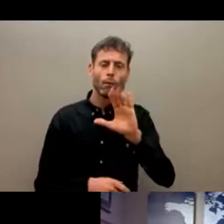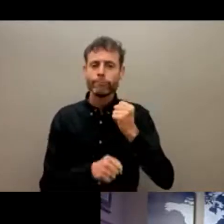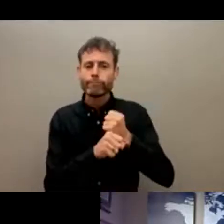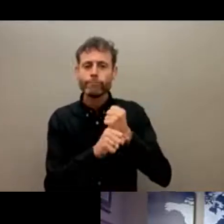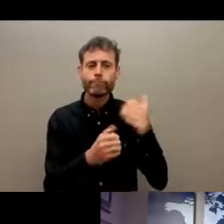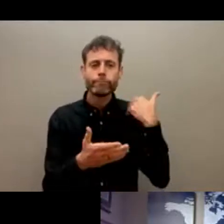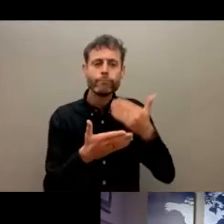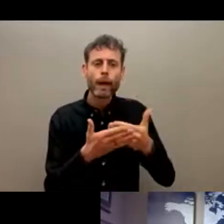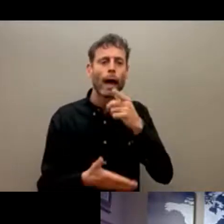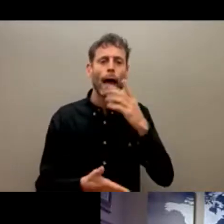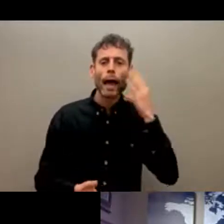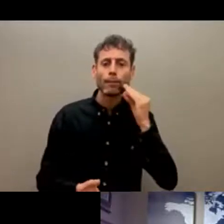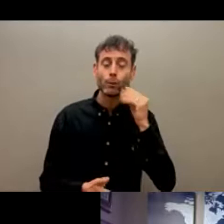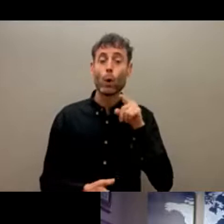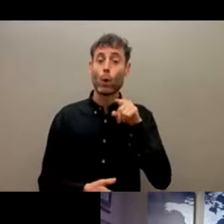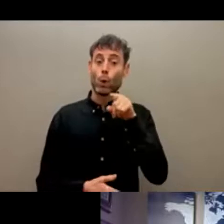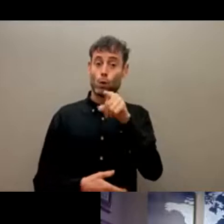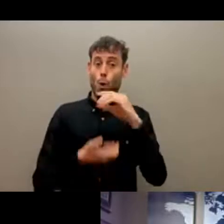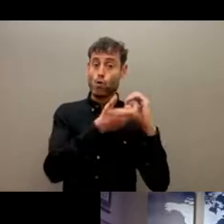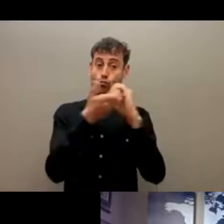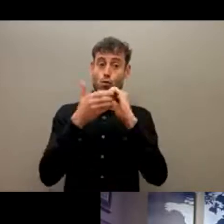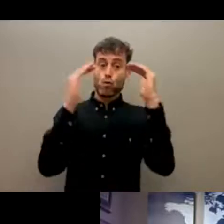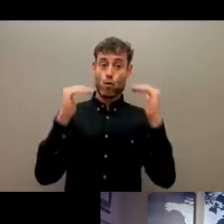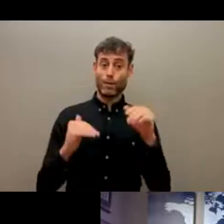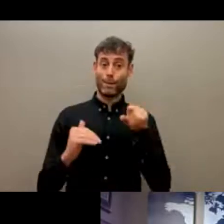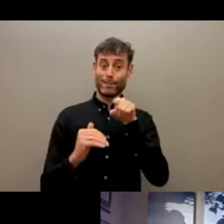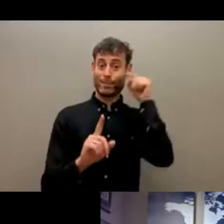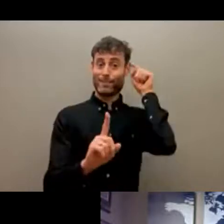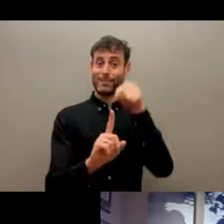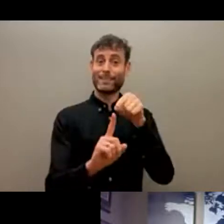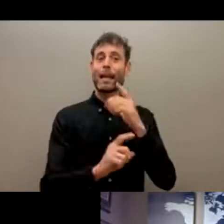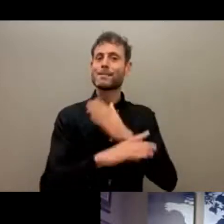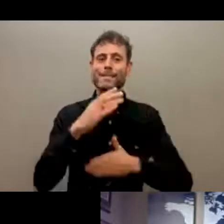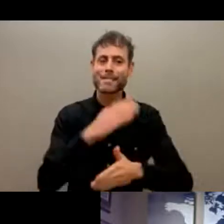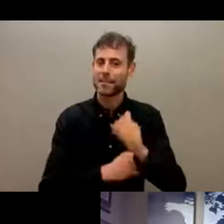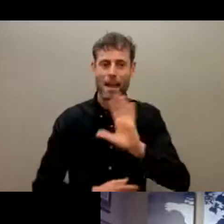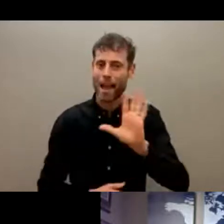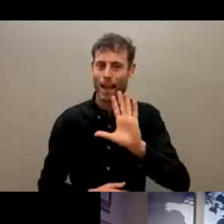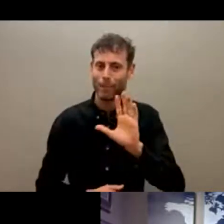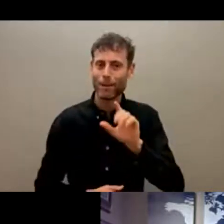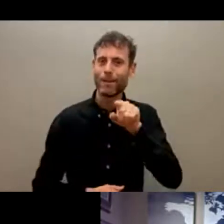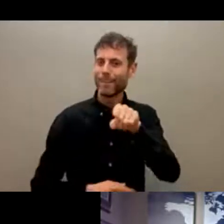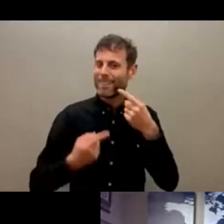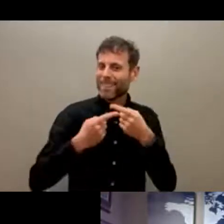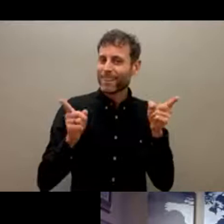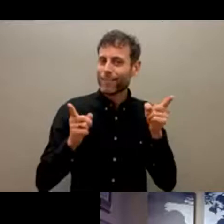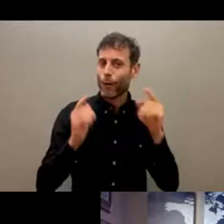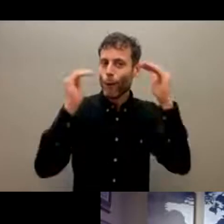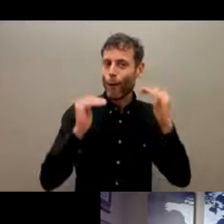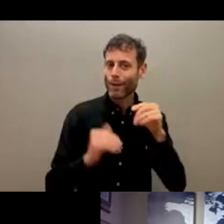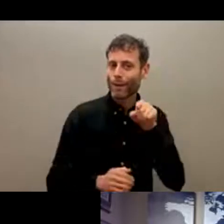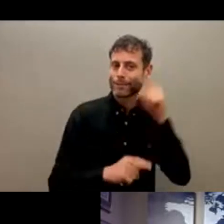disability organisation, so it'd be interesting to hear how you got on, similar to us. Yeah, thanks, and yeah,